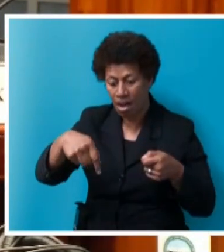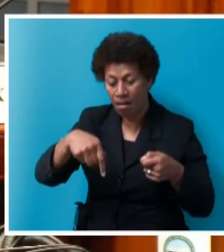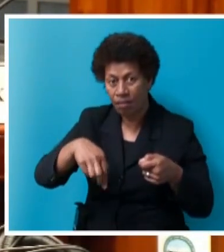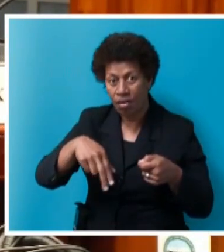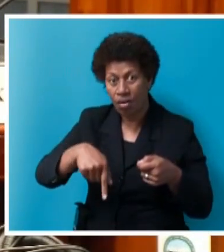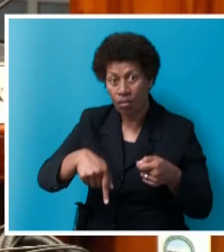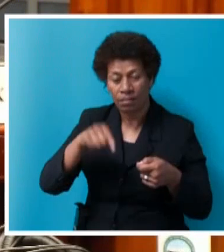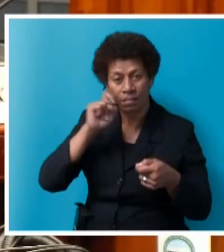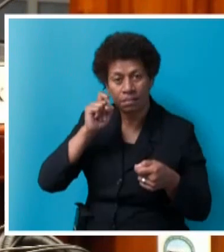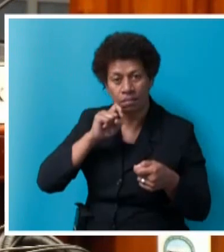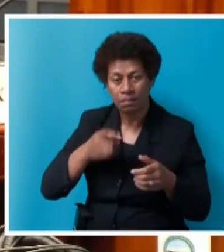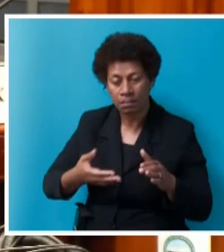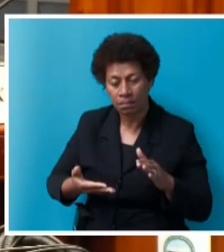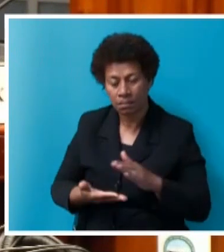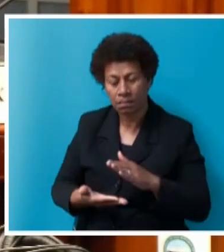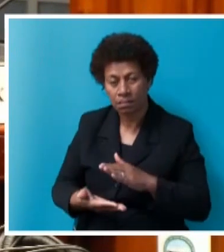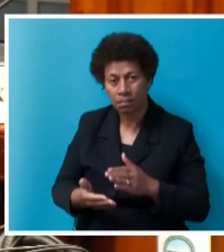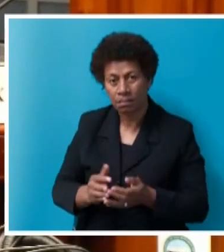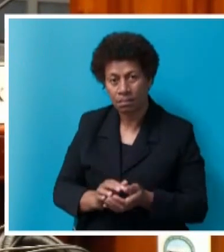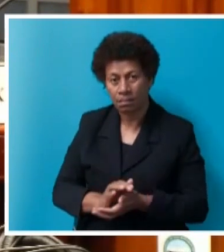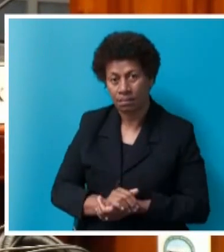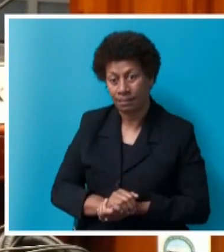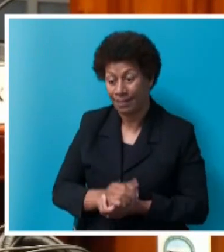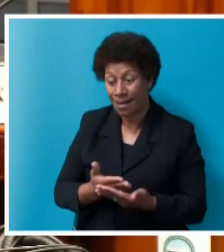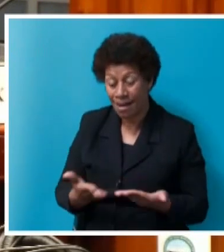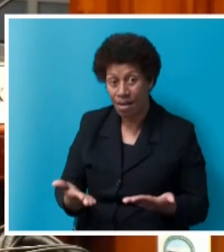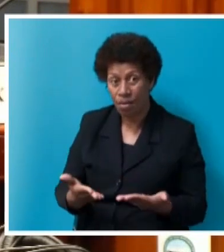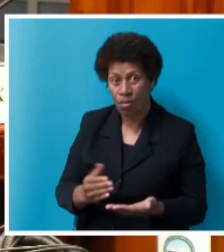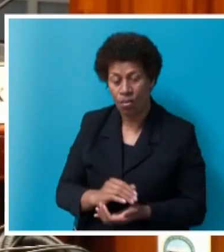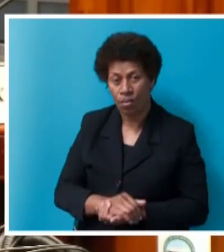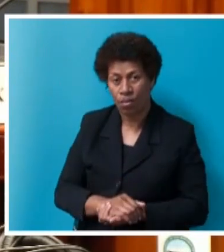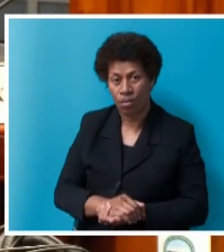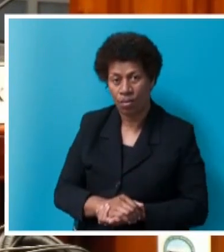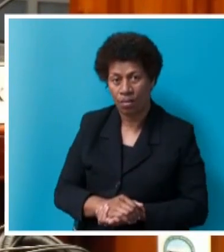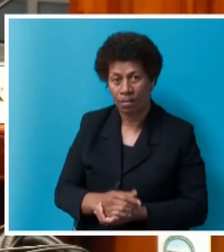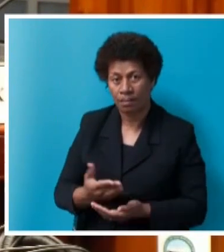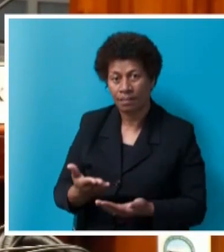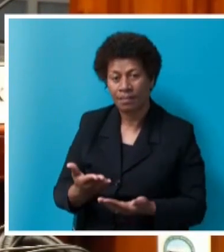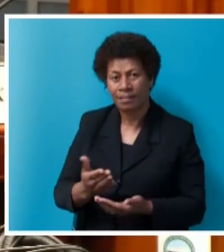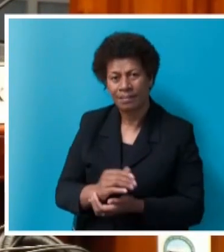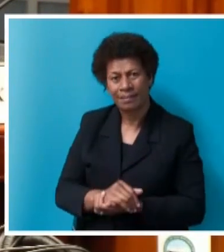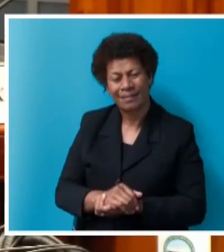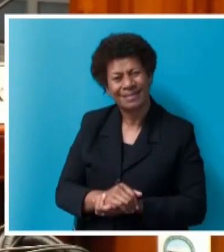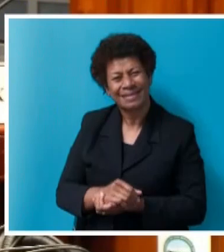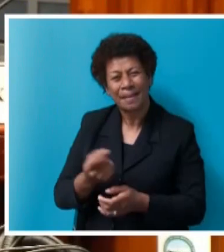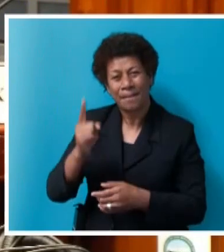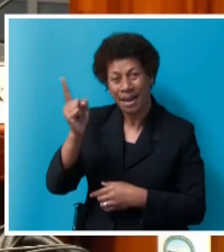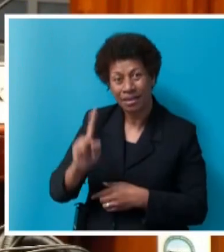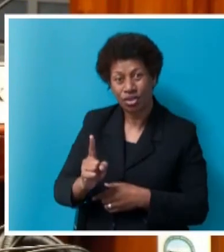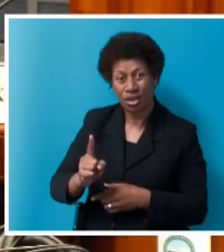resistivity. This method involves injecting an electrical current into the